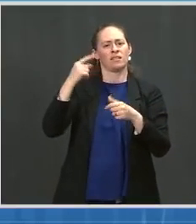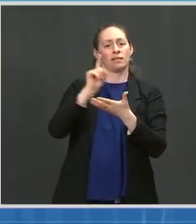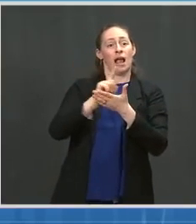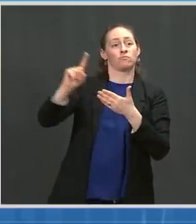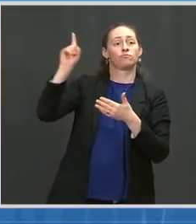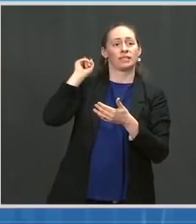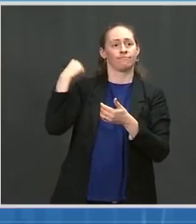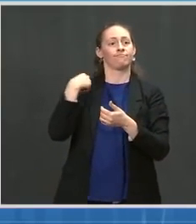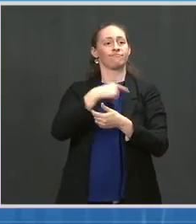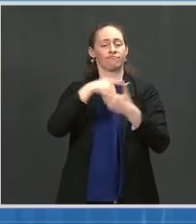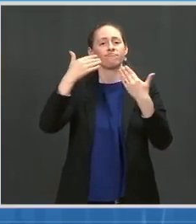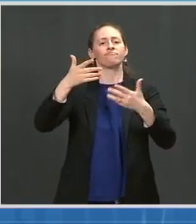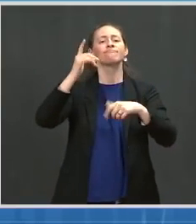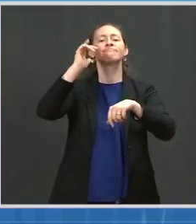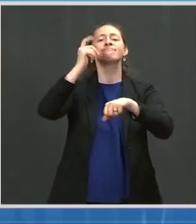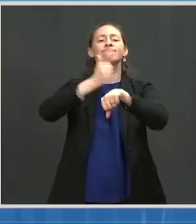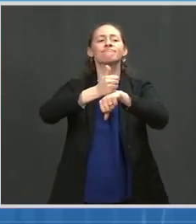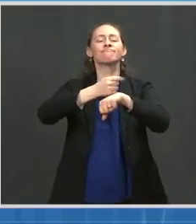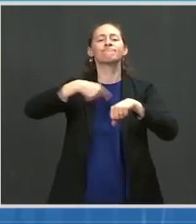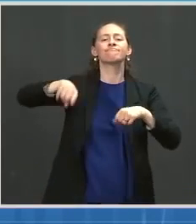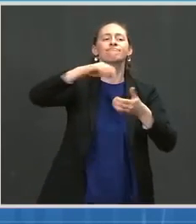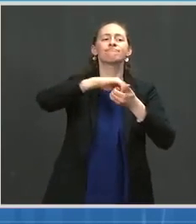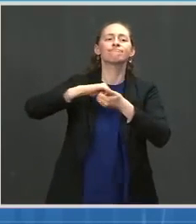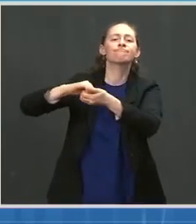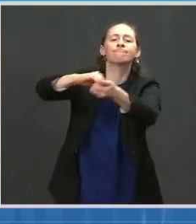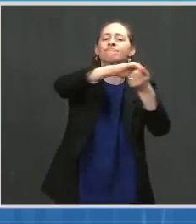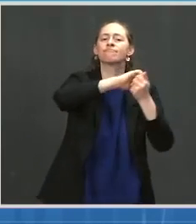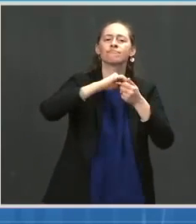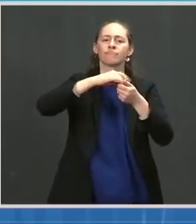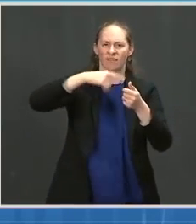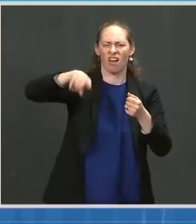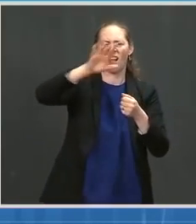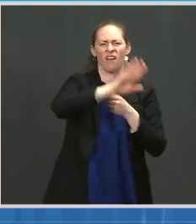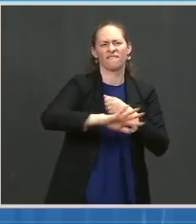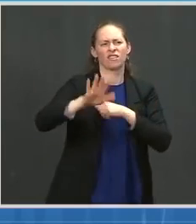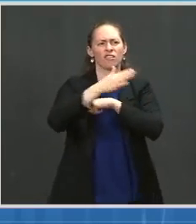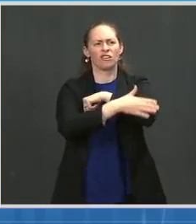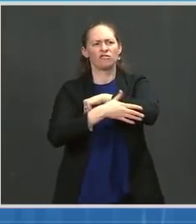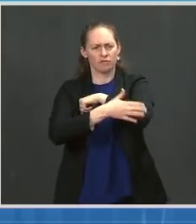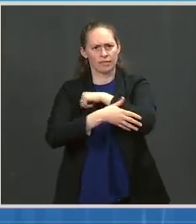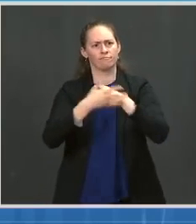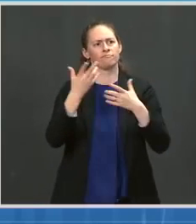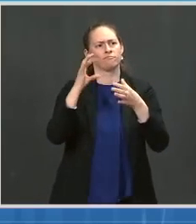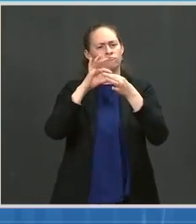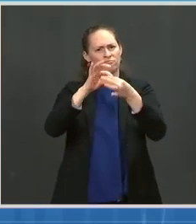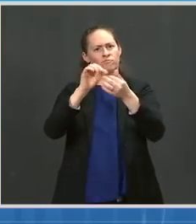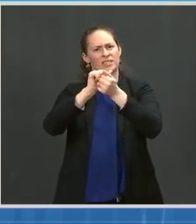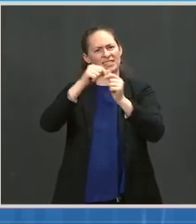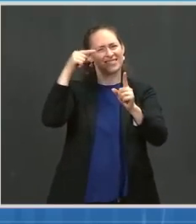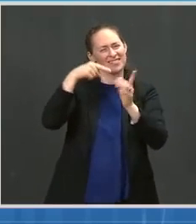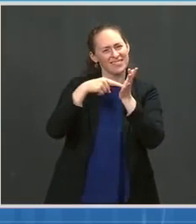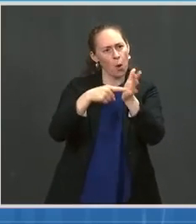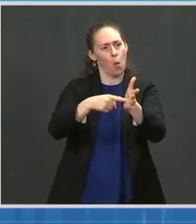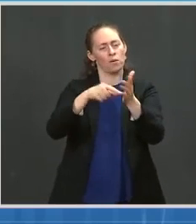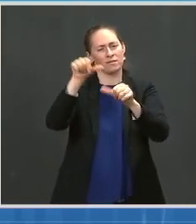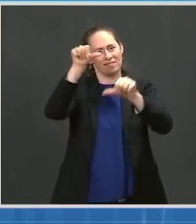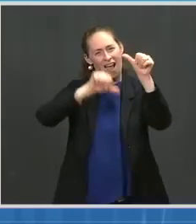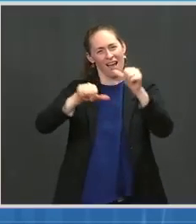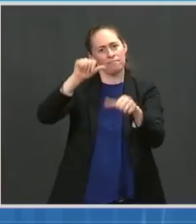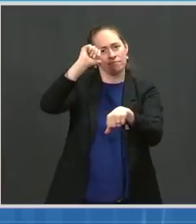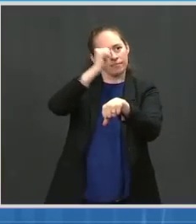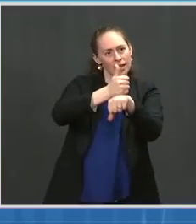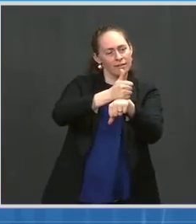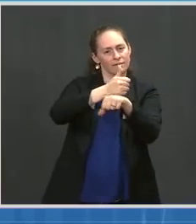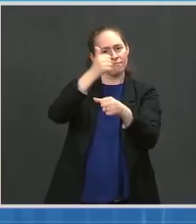working with partners across the country to help deliver science-based information to community members, friends, and family. And in just 1